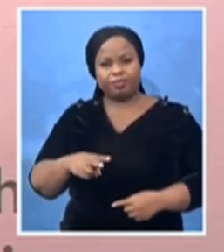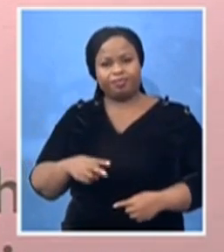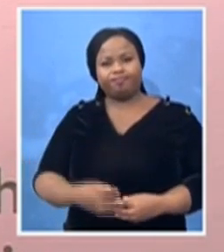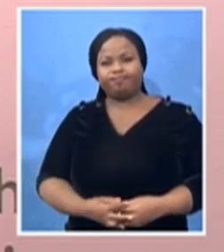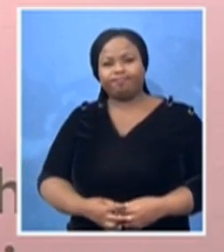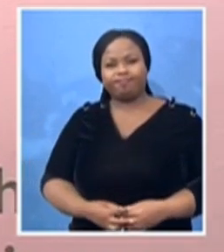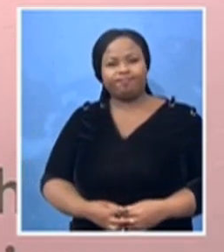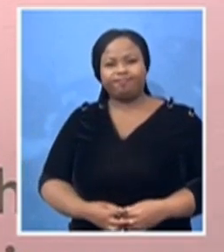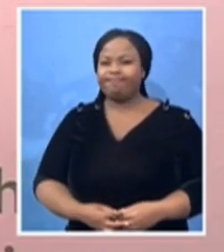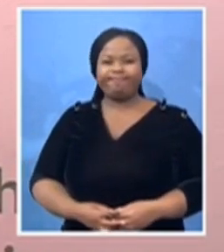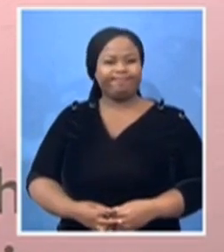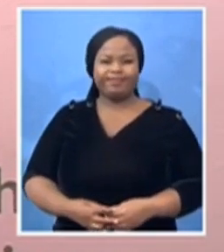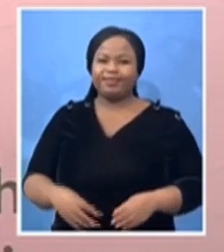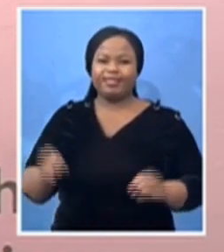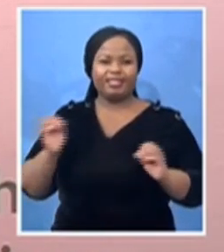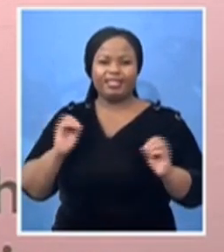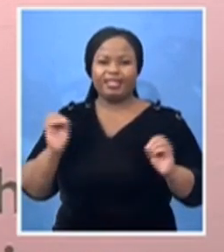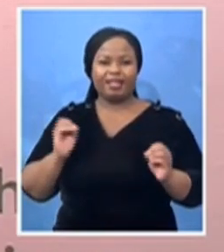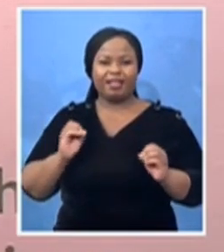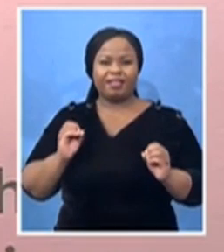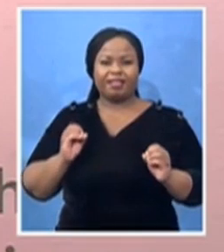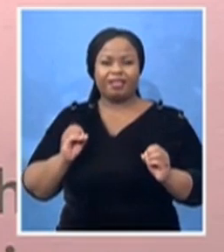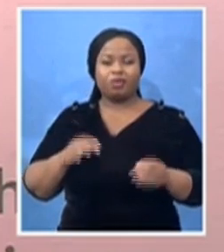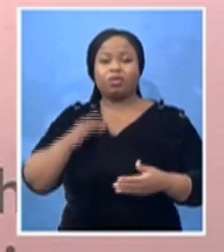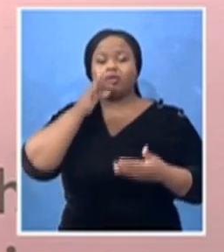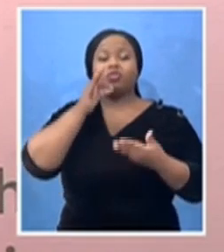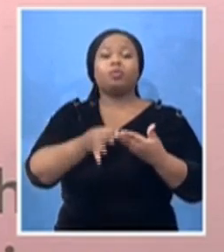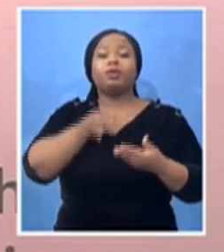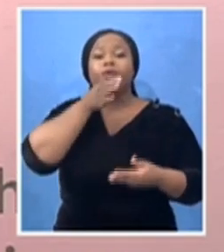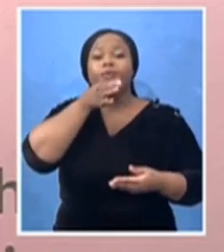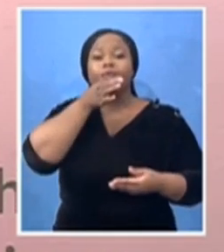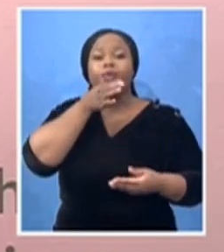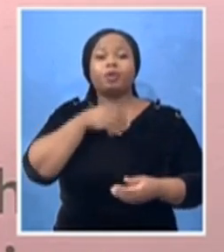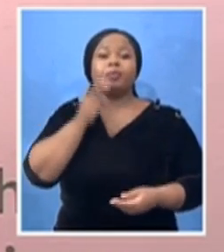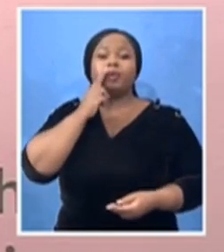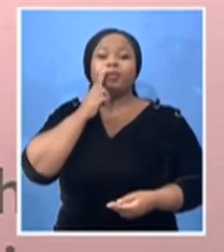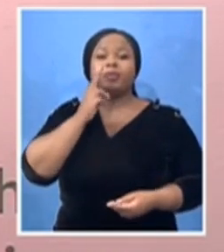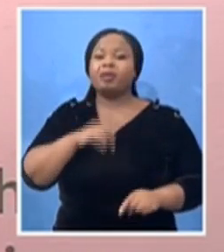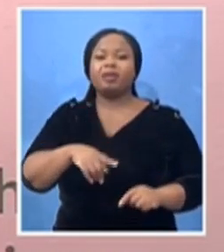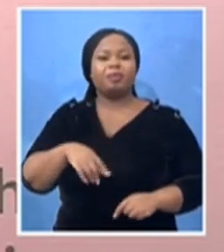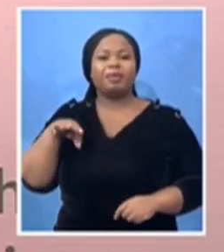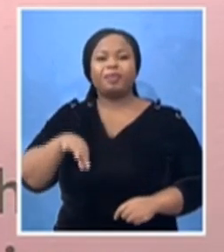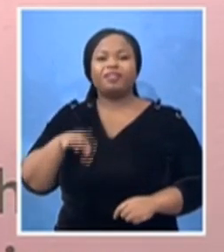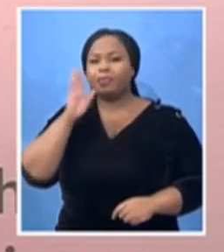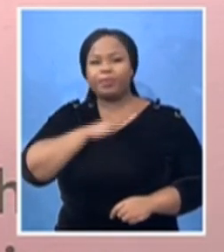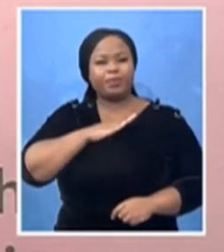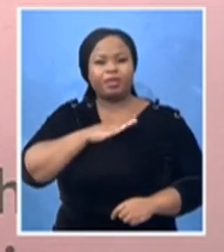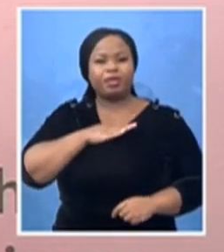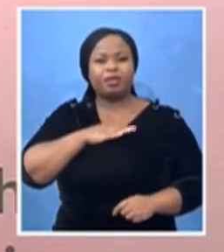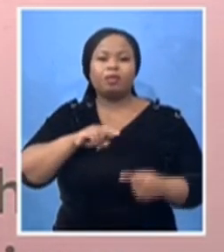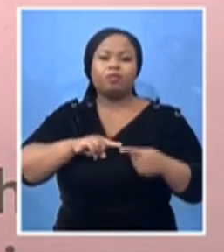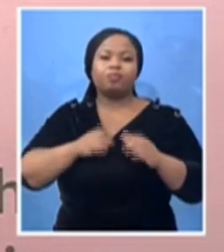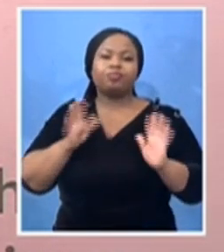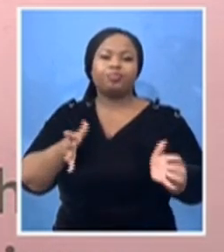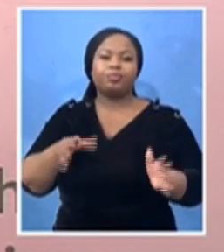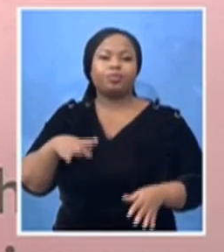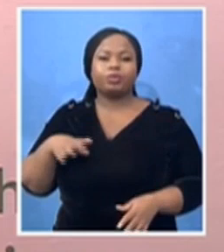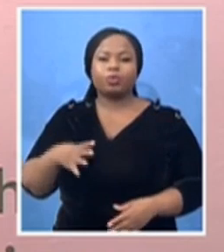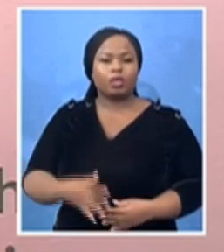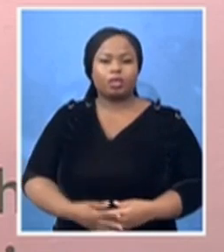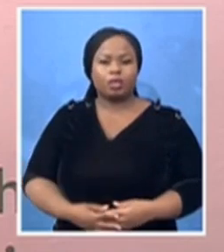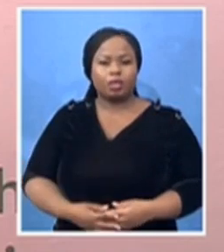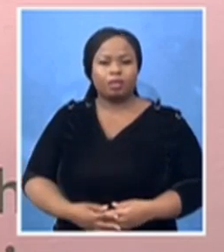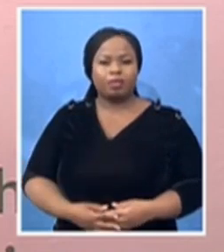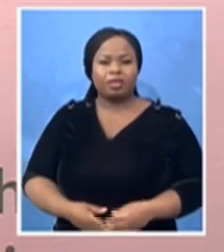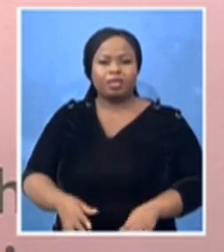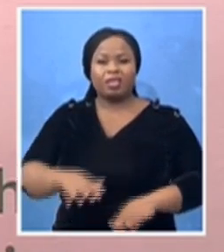recommend alcohol and tobacco for. Full stop. Everything else comes because South Africans, as society